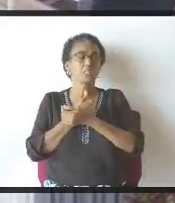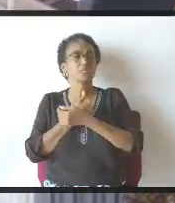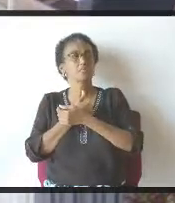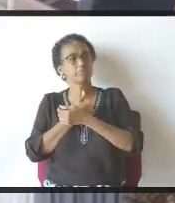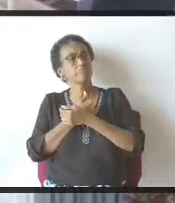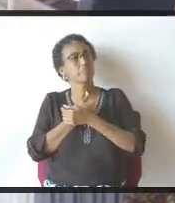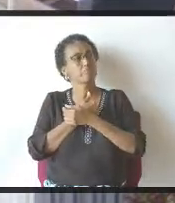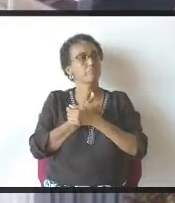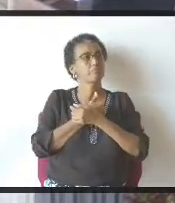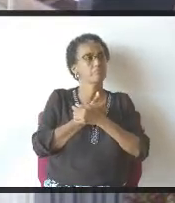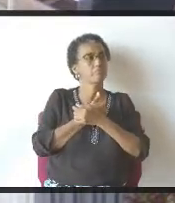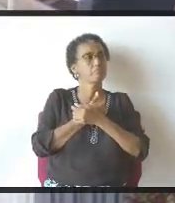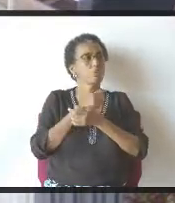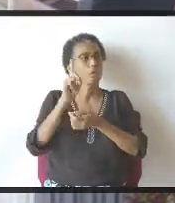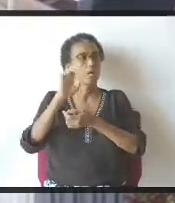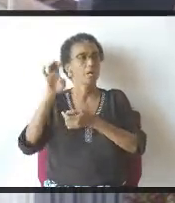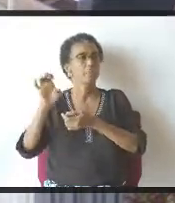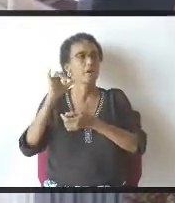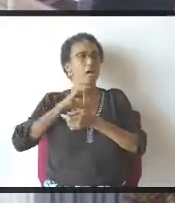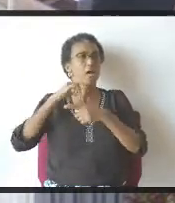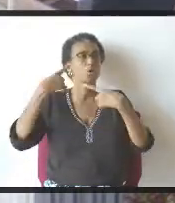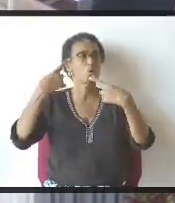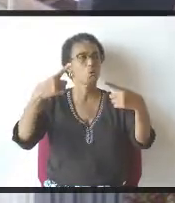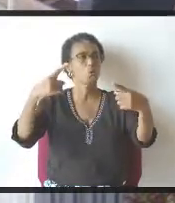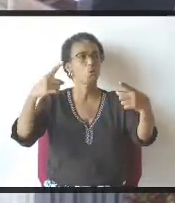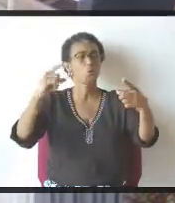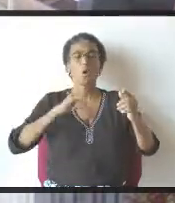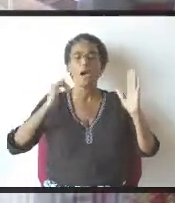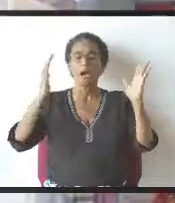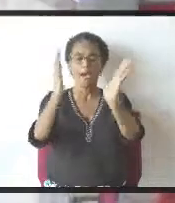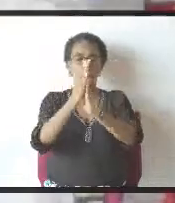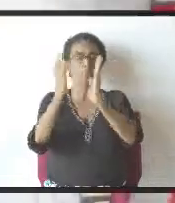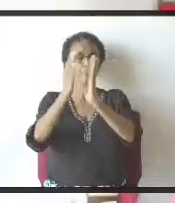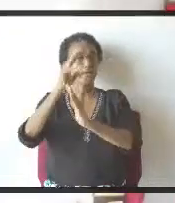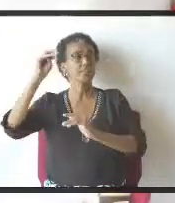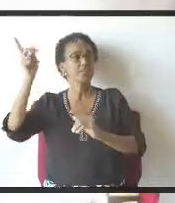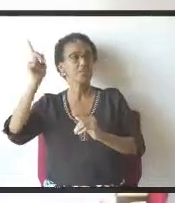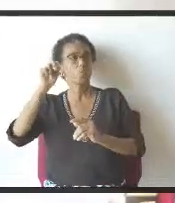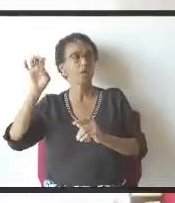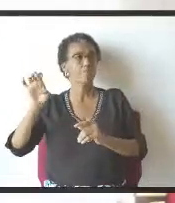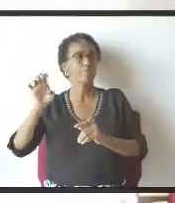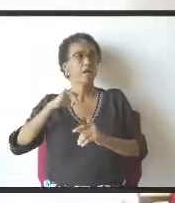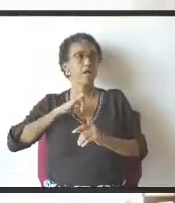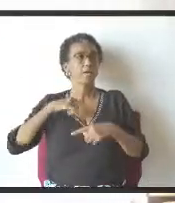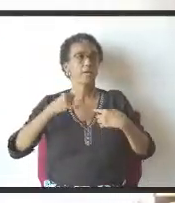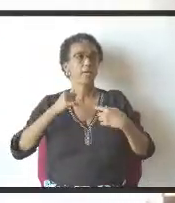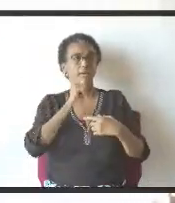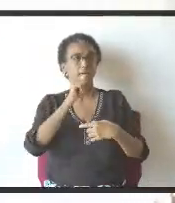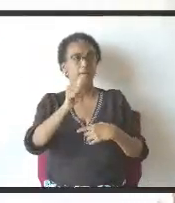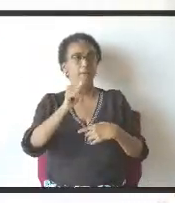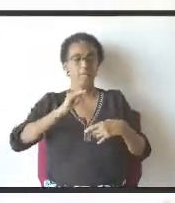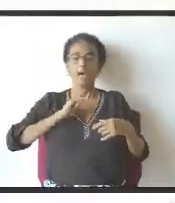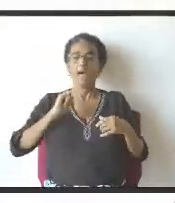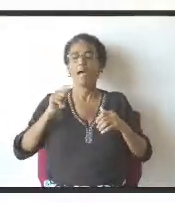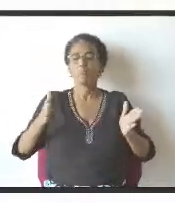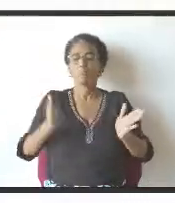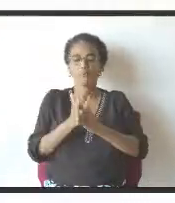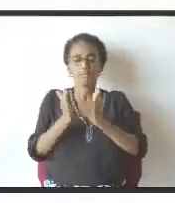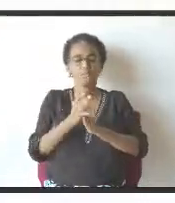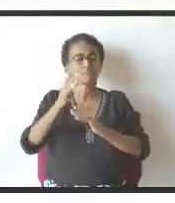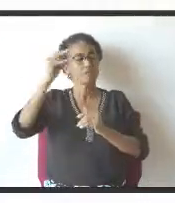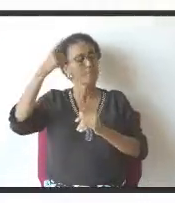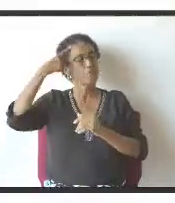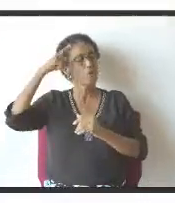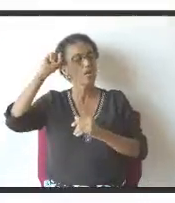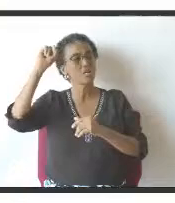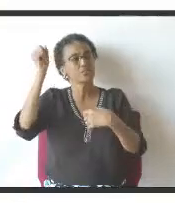One last time. Wherever I go, I'll praise him. Wherever I am, I'll praise